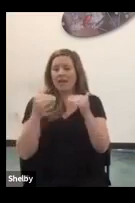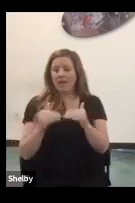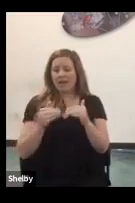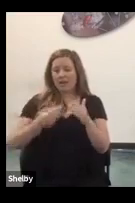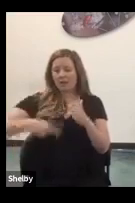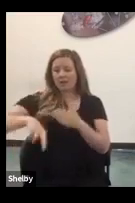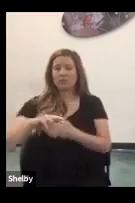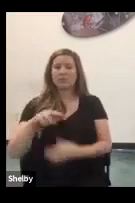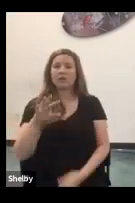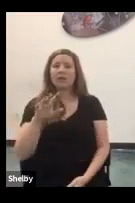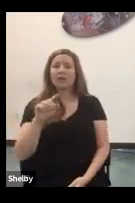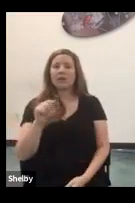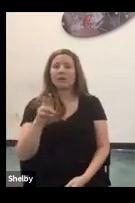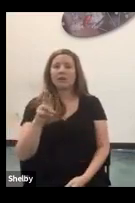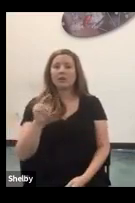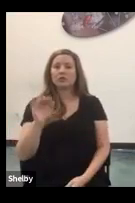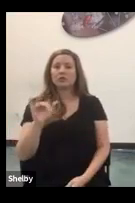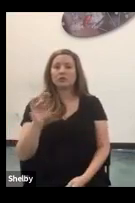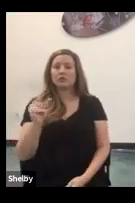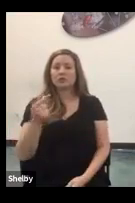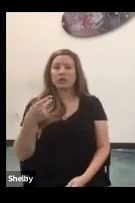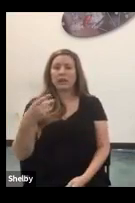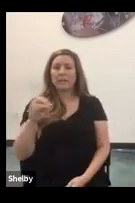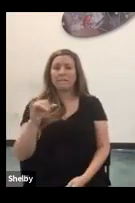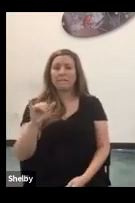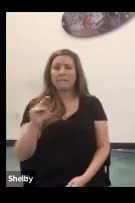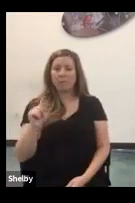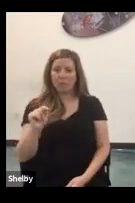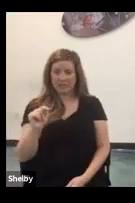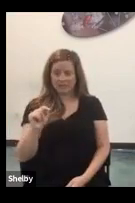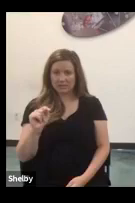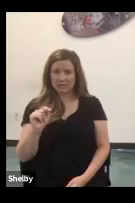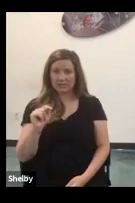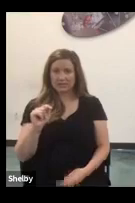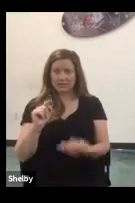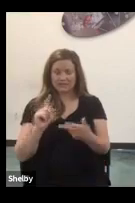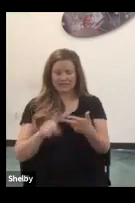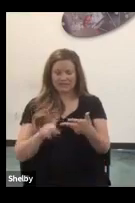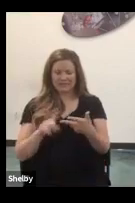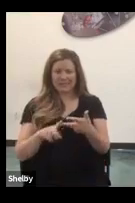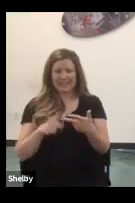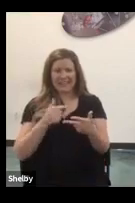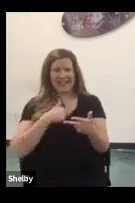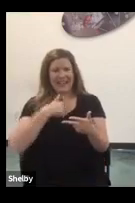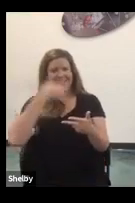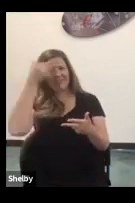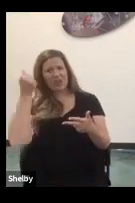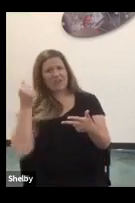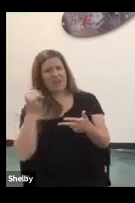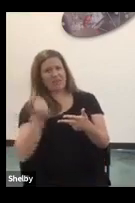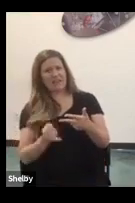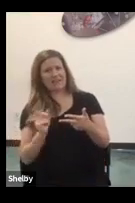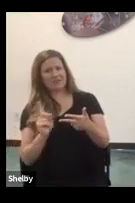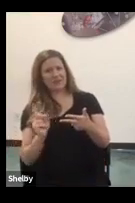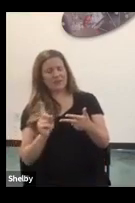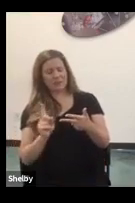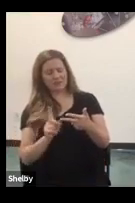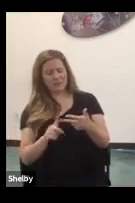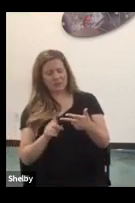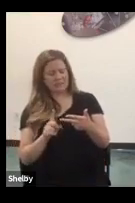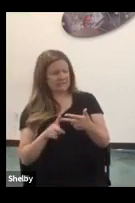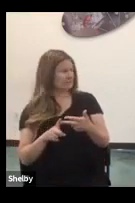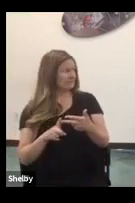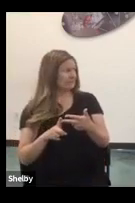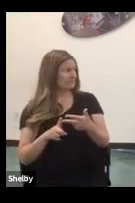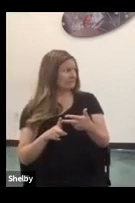Monday. And oh gosh, Ashton, I just blanked on the last Monday in June. Where's our final location? I'll pull it up real